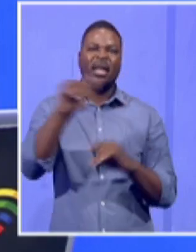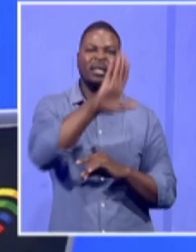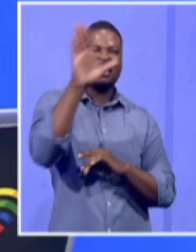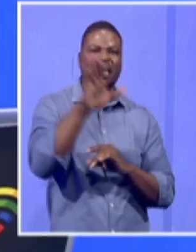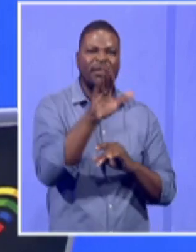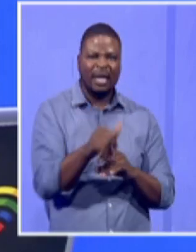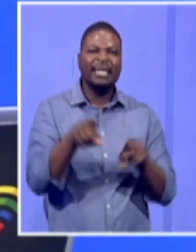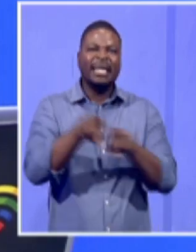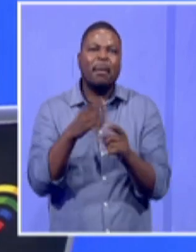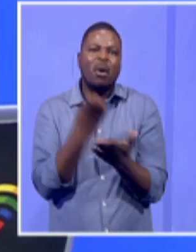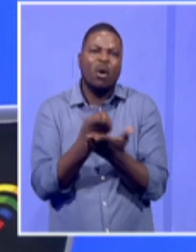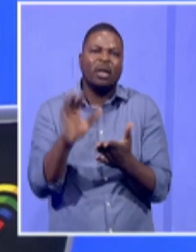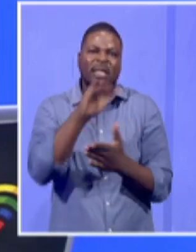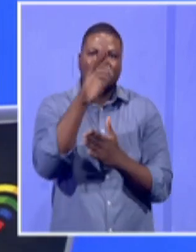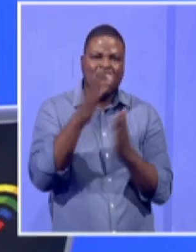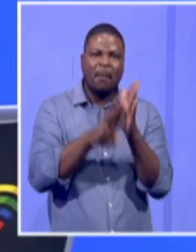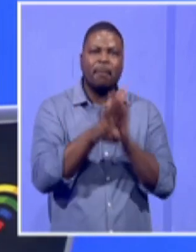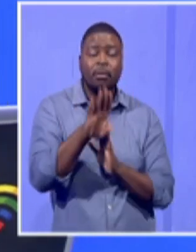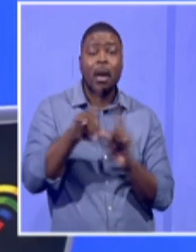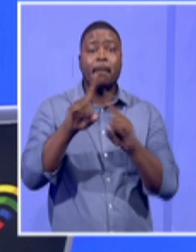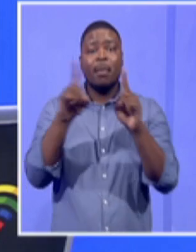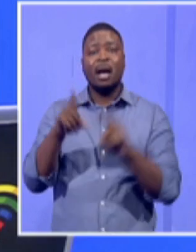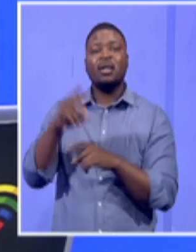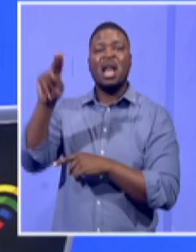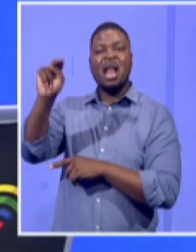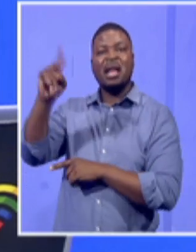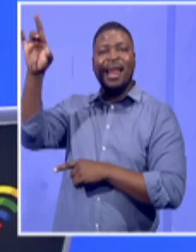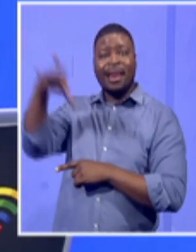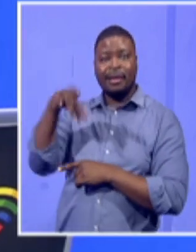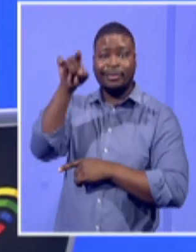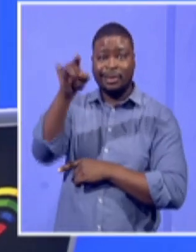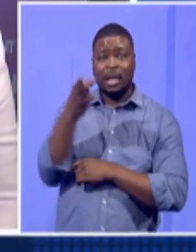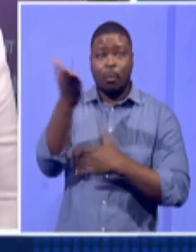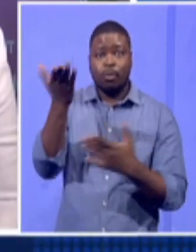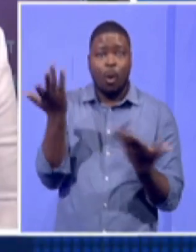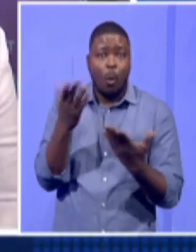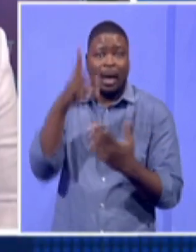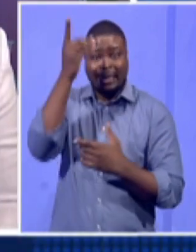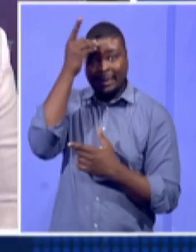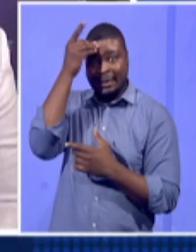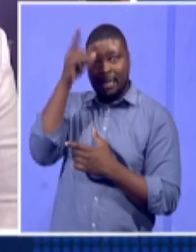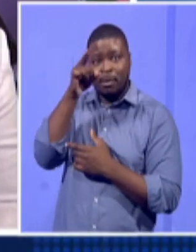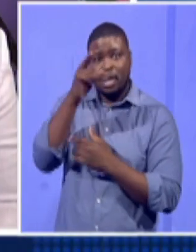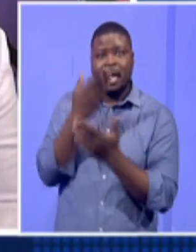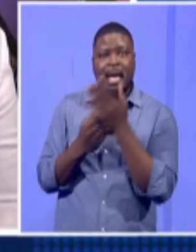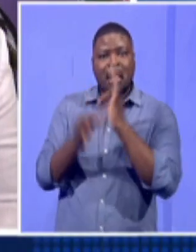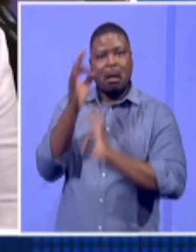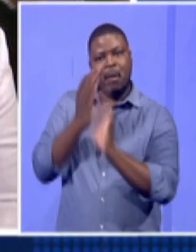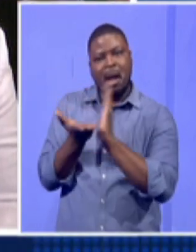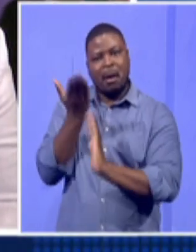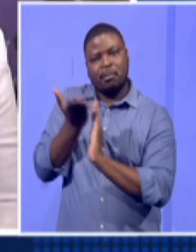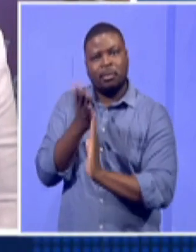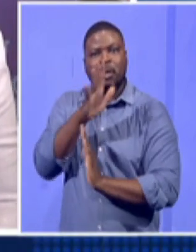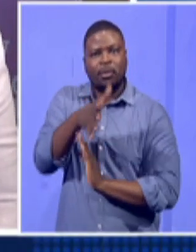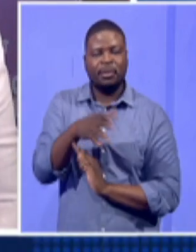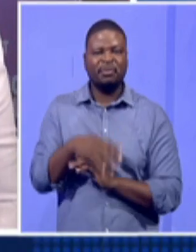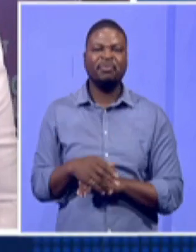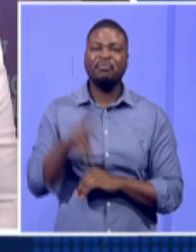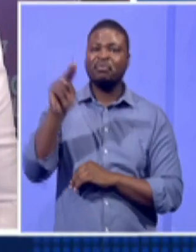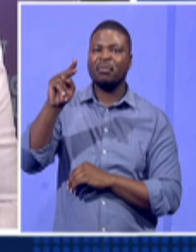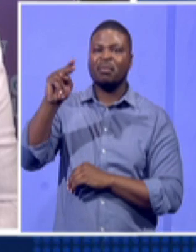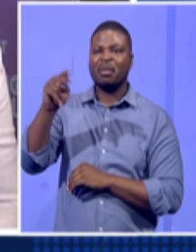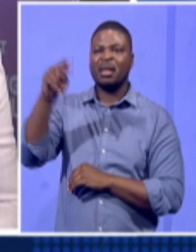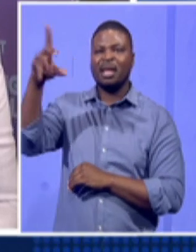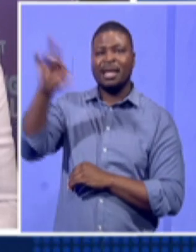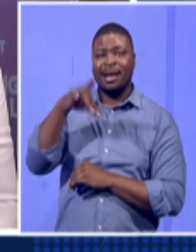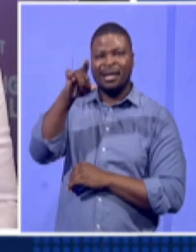Now, agenda presenter Naledi Moleo is on standby to speak to us from there. So Naledi, we'll speak about why you left